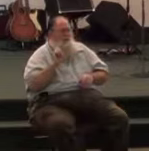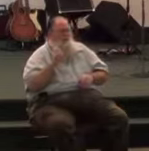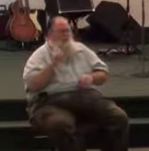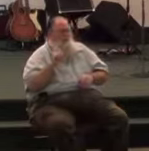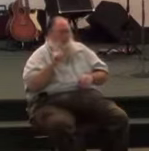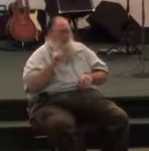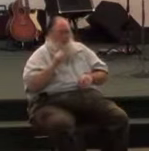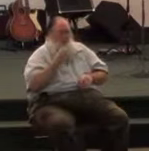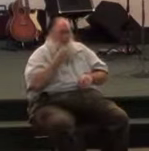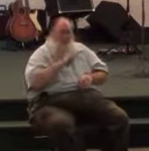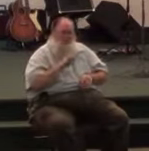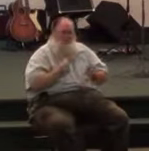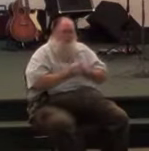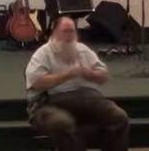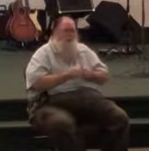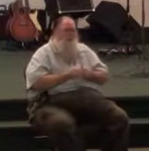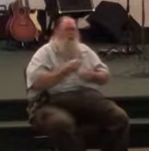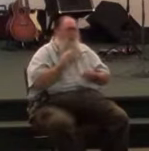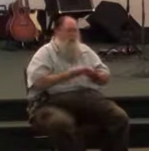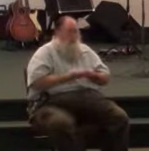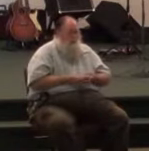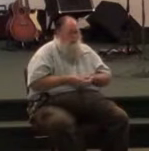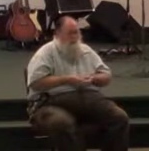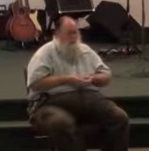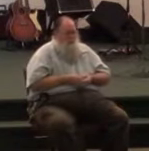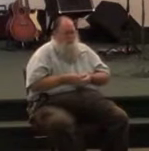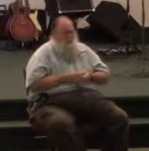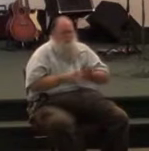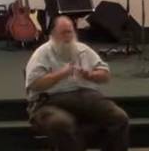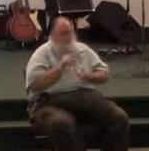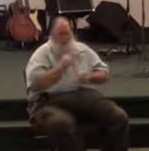People don't deserve good when they're nasty to me.